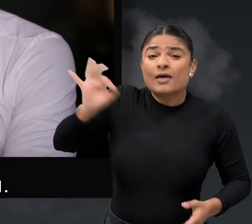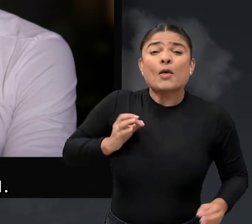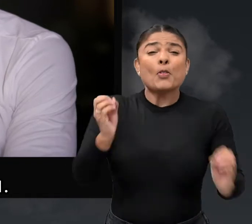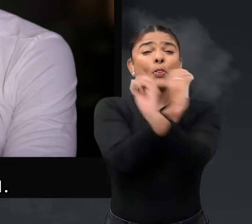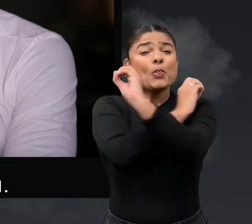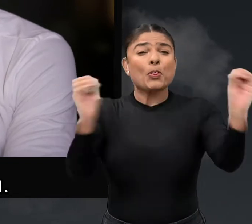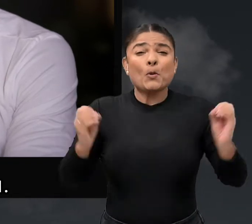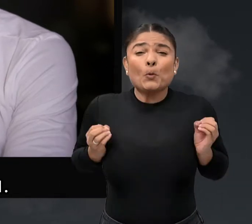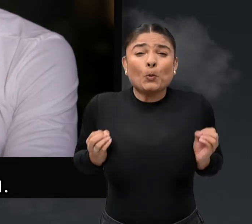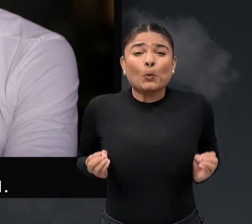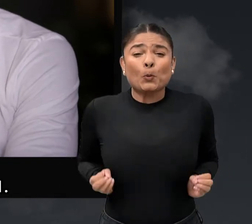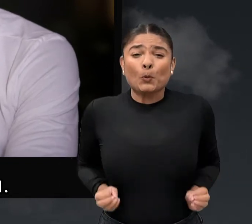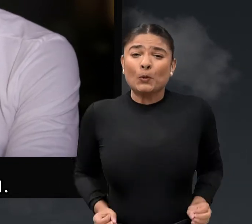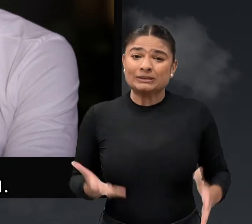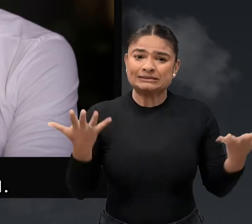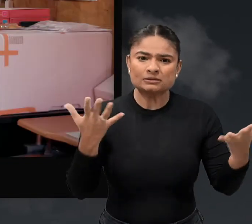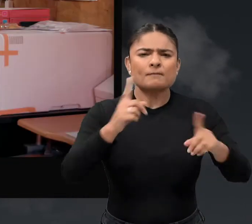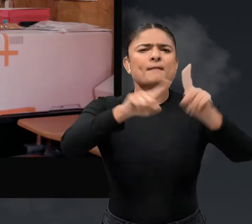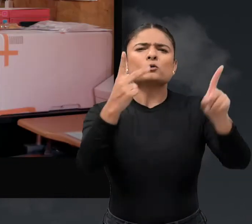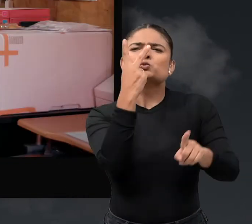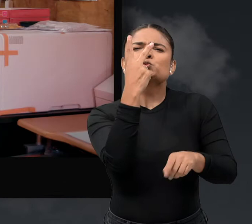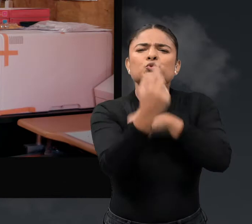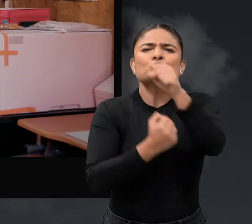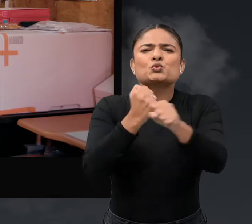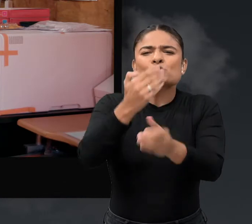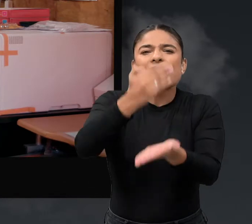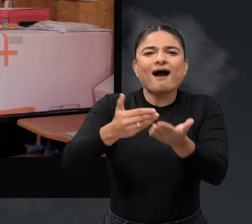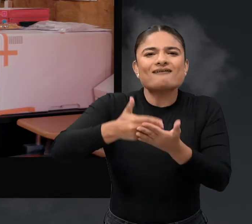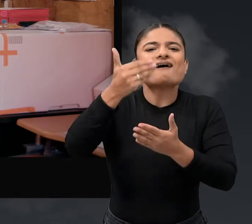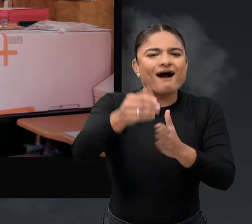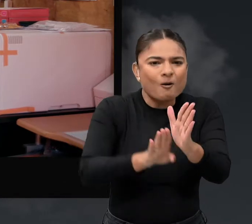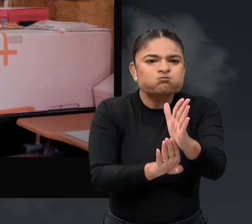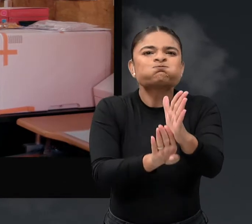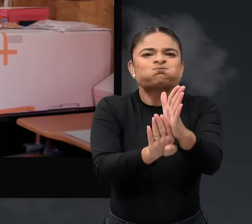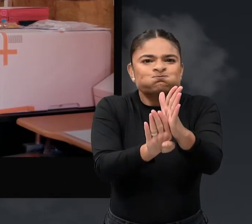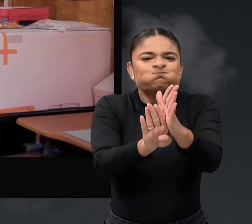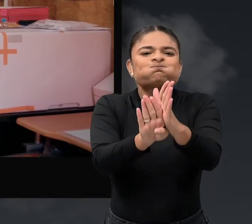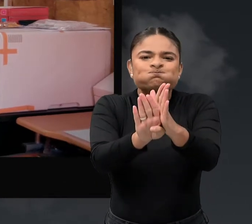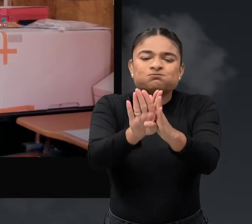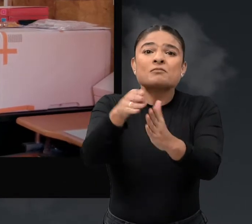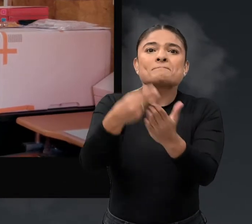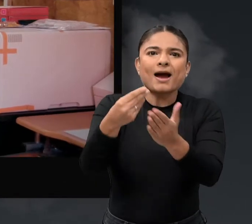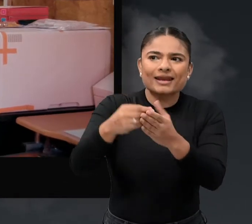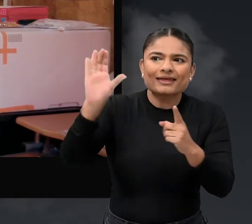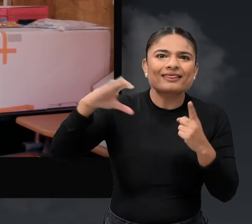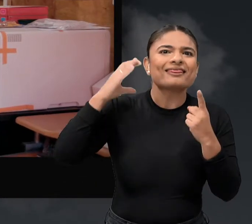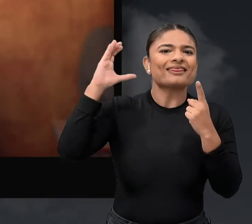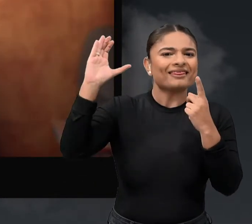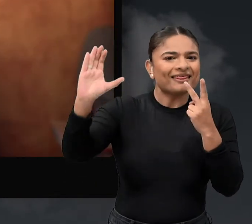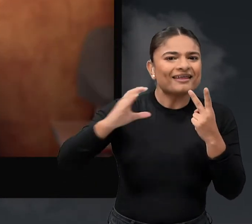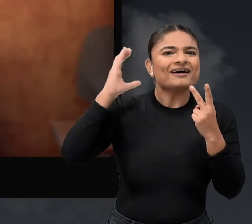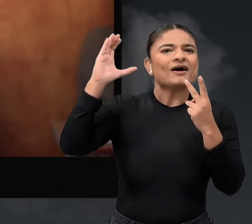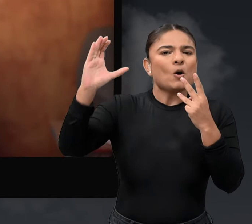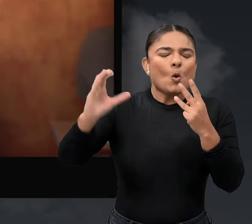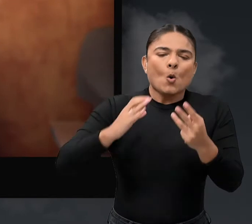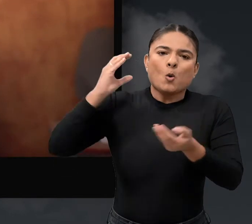that I have actually made 0 rands. Eventually, I think it was 2.5 years later, the money